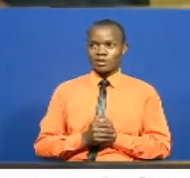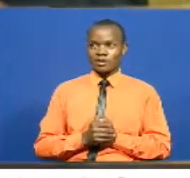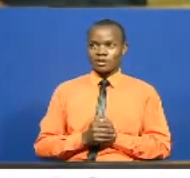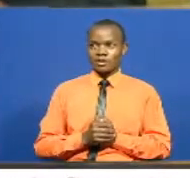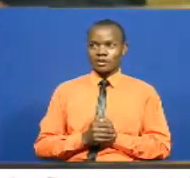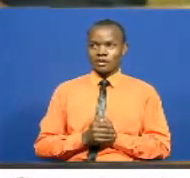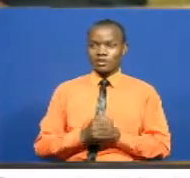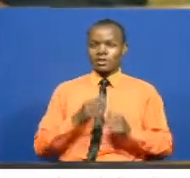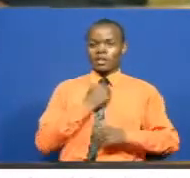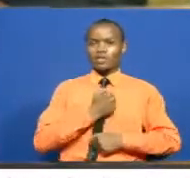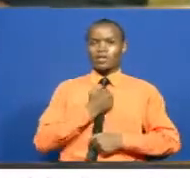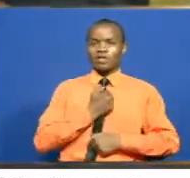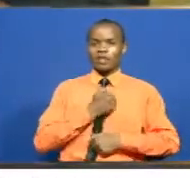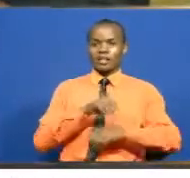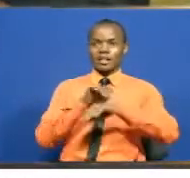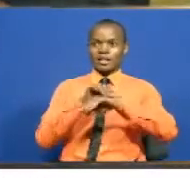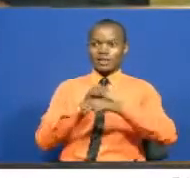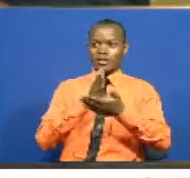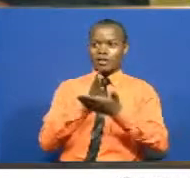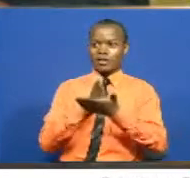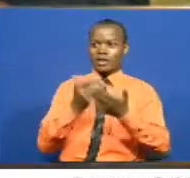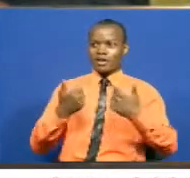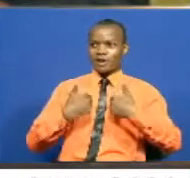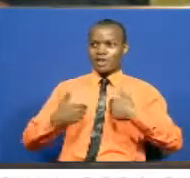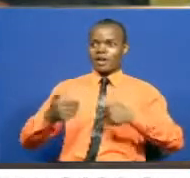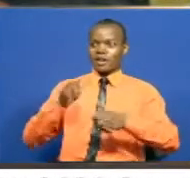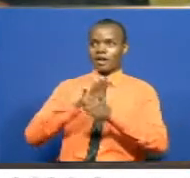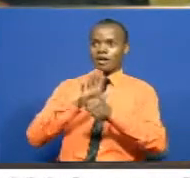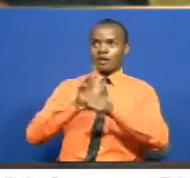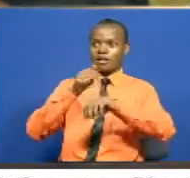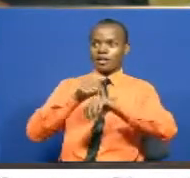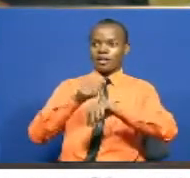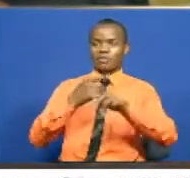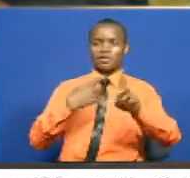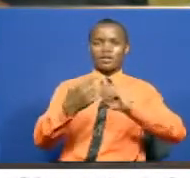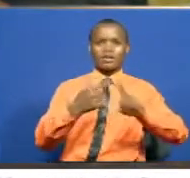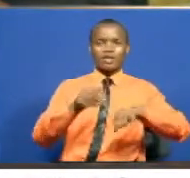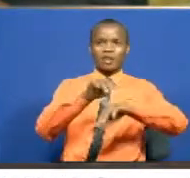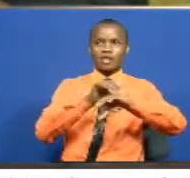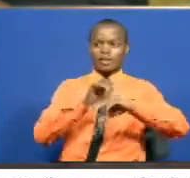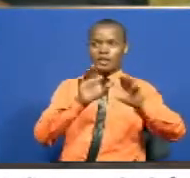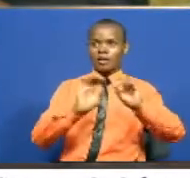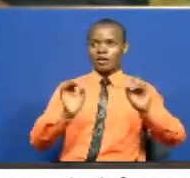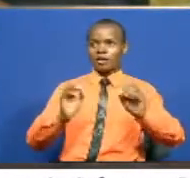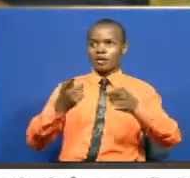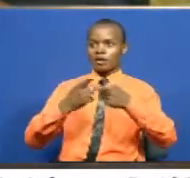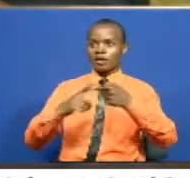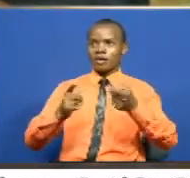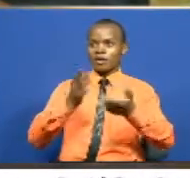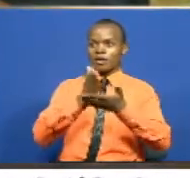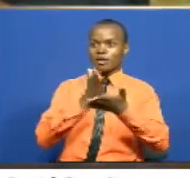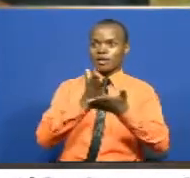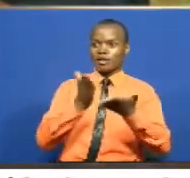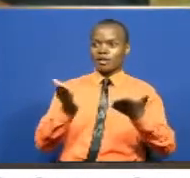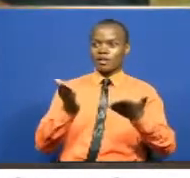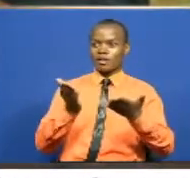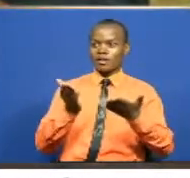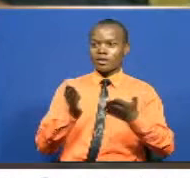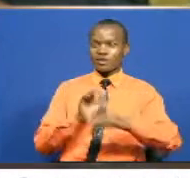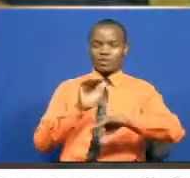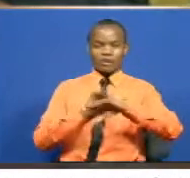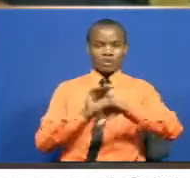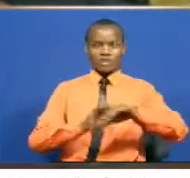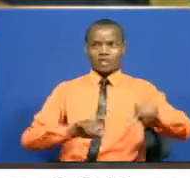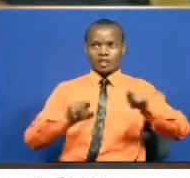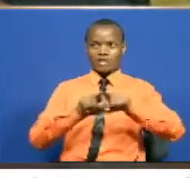because I used to stay a lot of time without talking English. That's why, but this is a kind of opportunity for me. It's good. I would